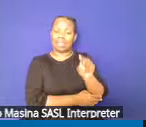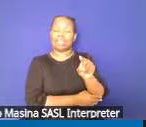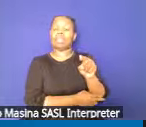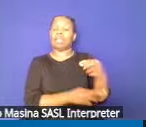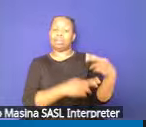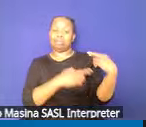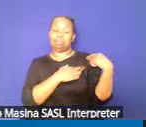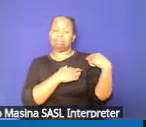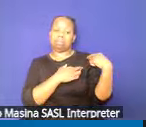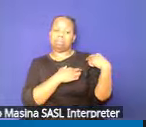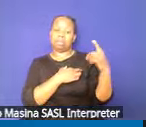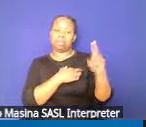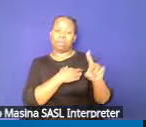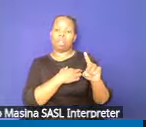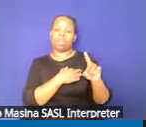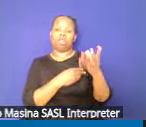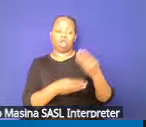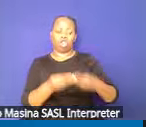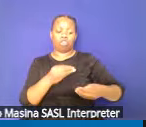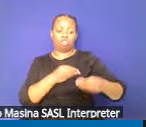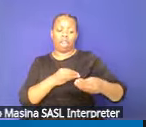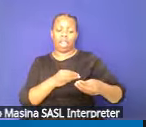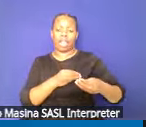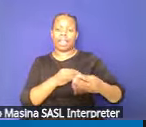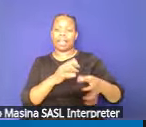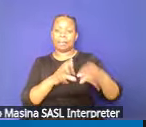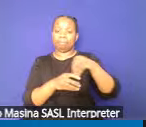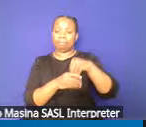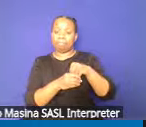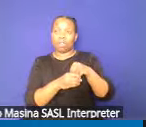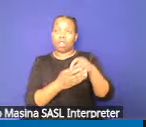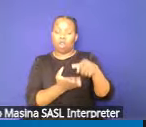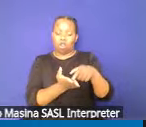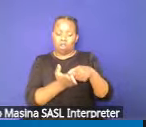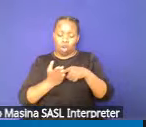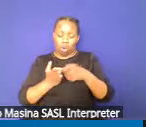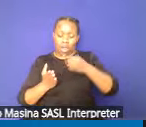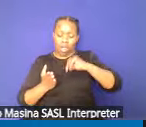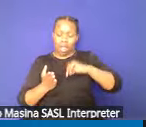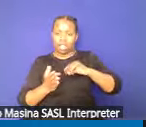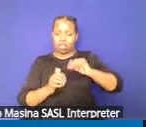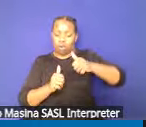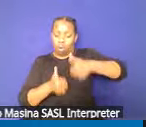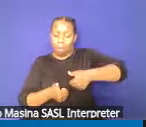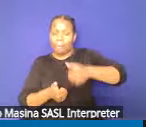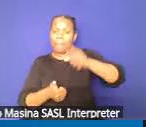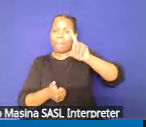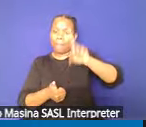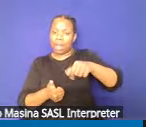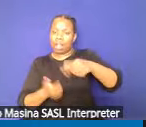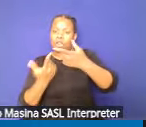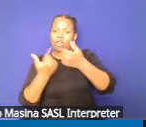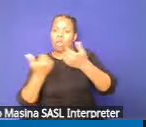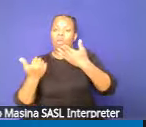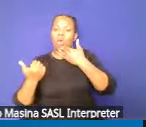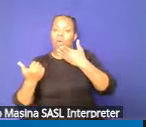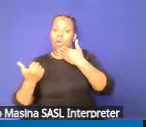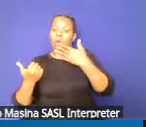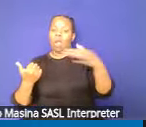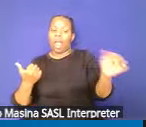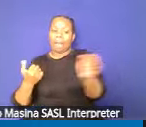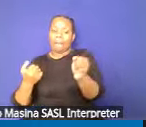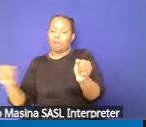3 entity. We are required to comply from an employment equity